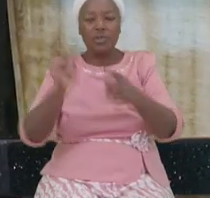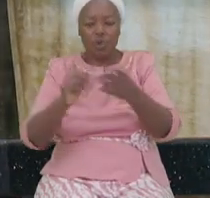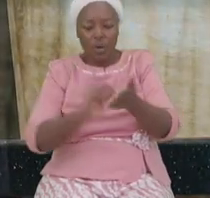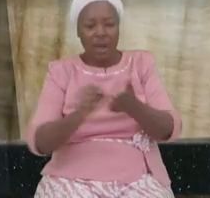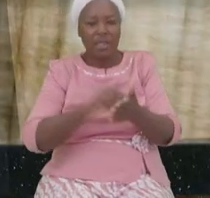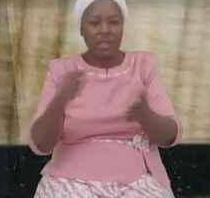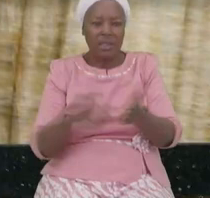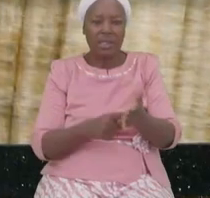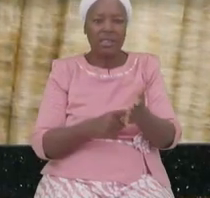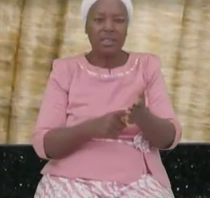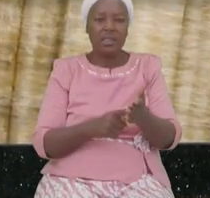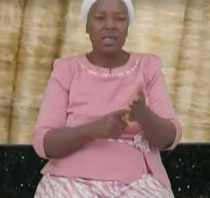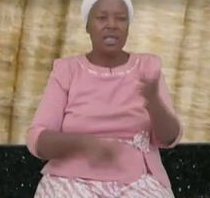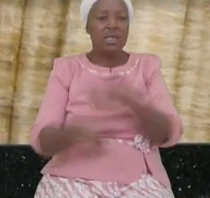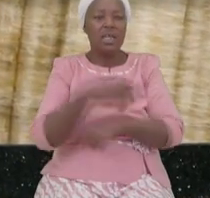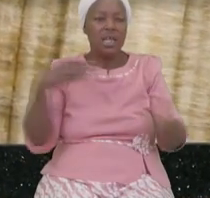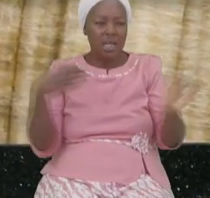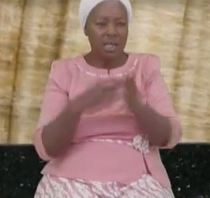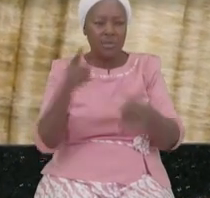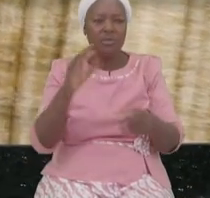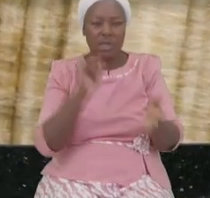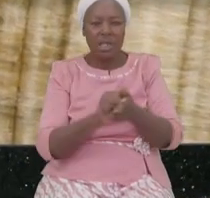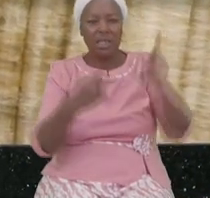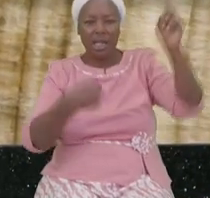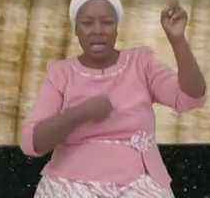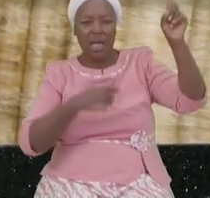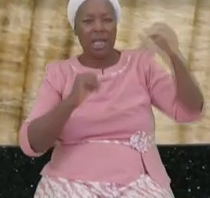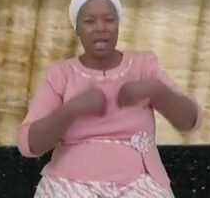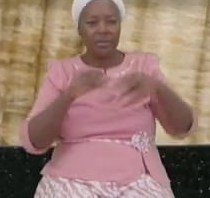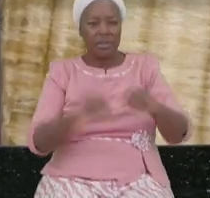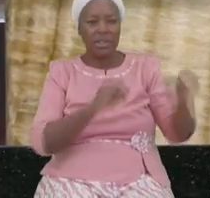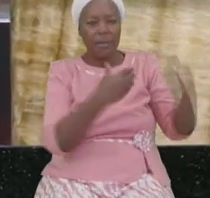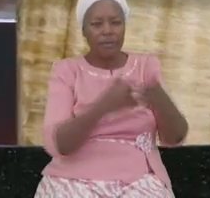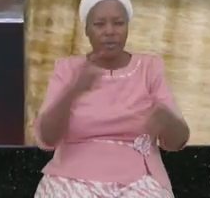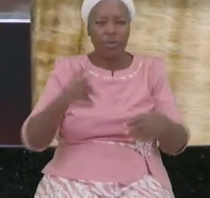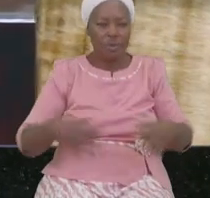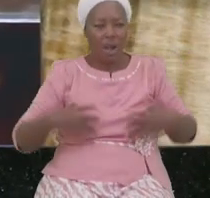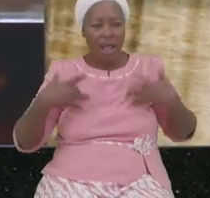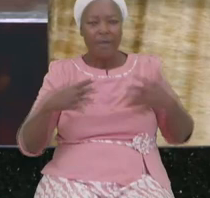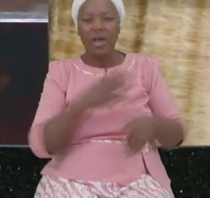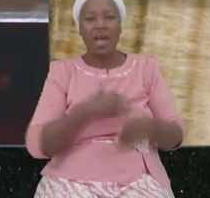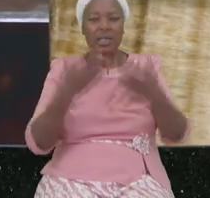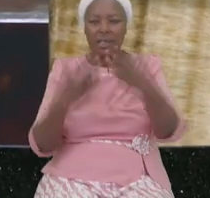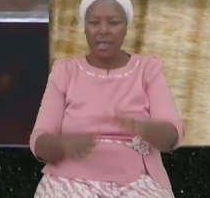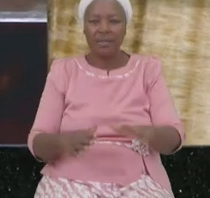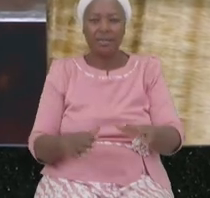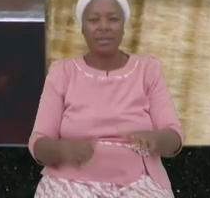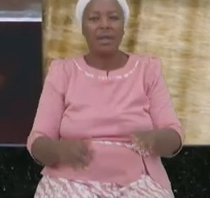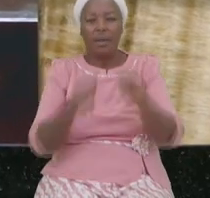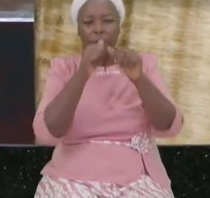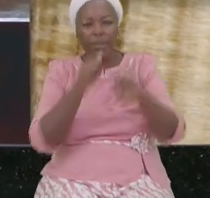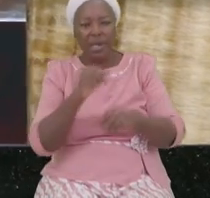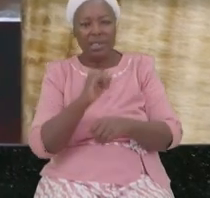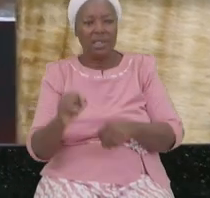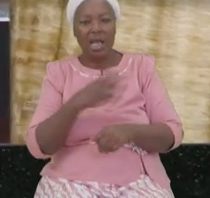day against you, that I have set before thee life and death,